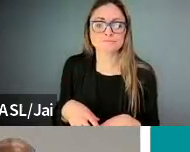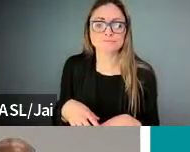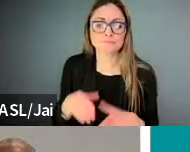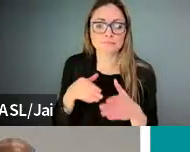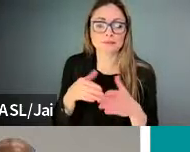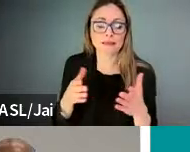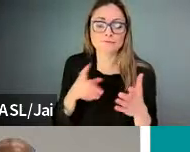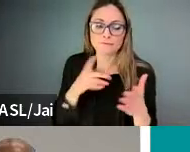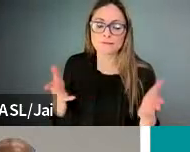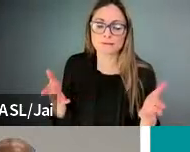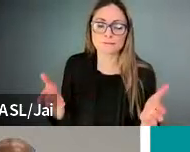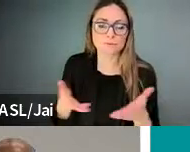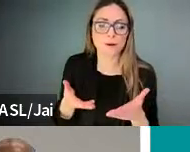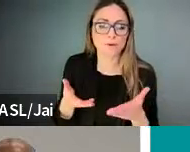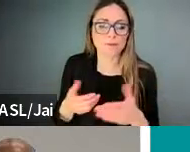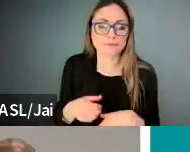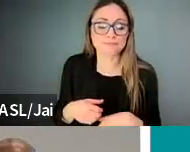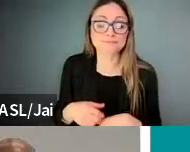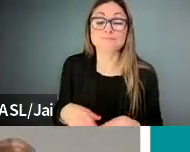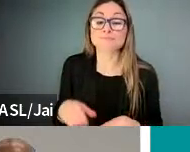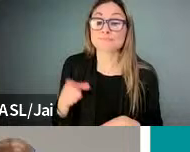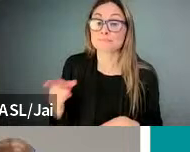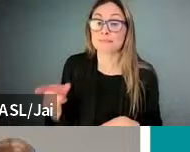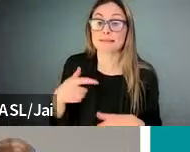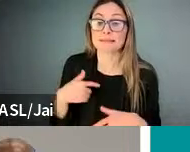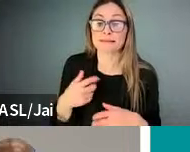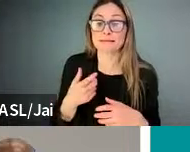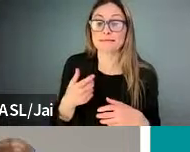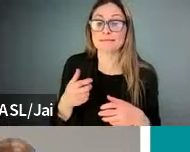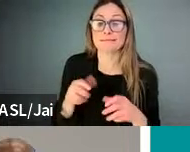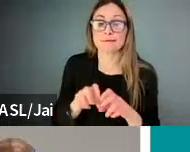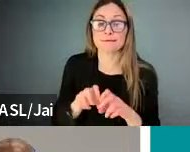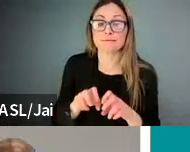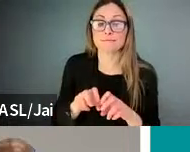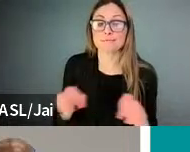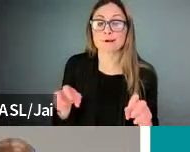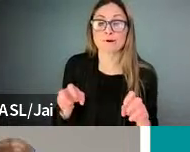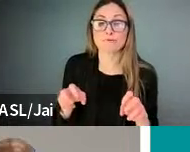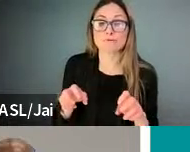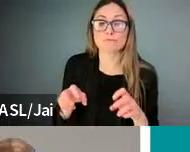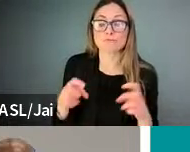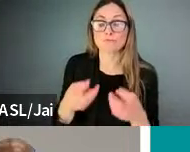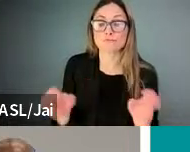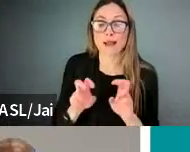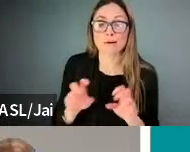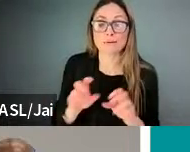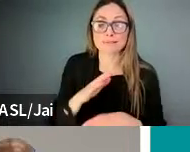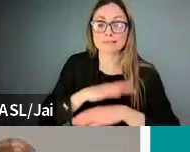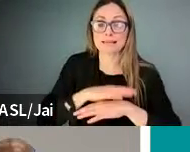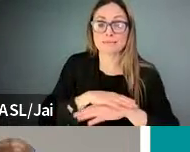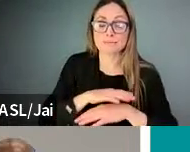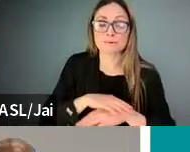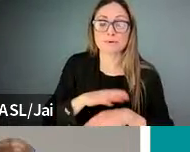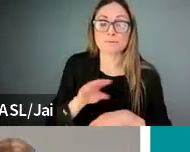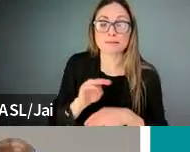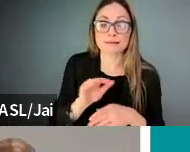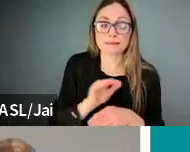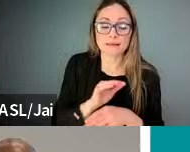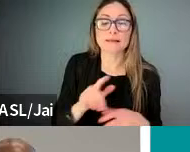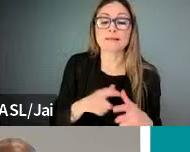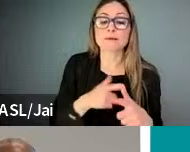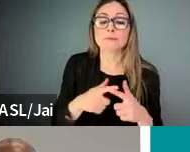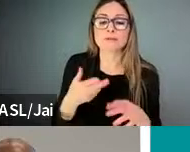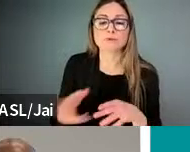welcoming. He did a roundtable Monday night on February 12th, and then we took him on a short bridge